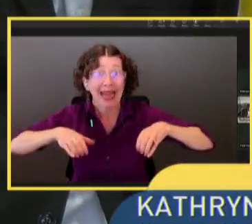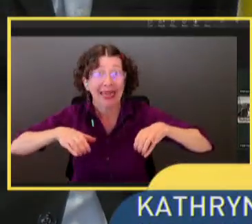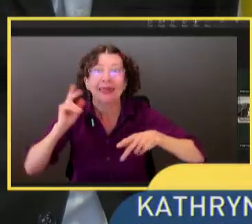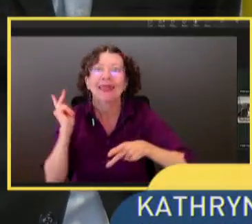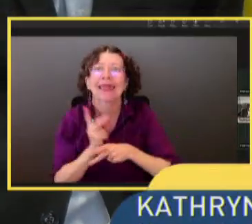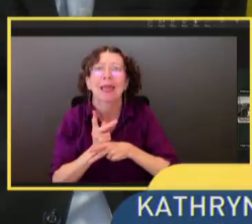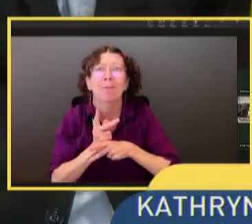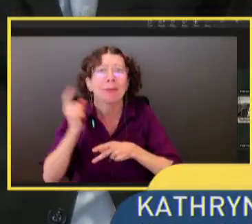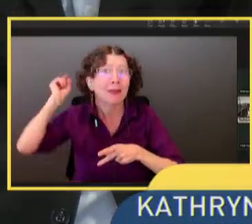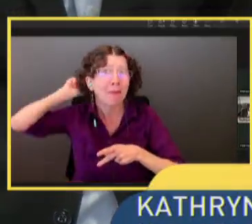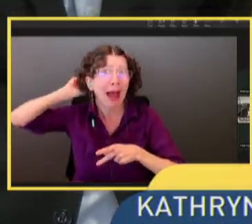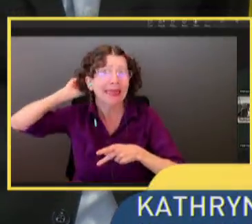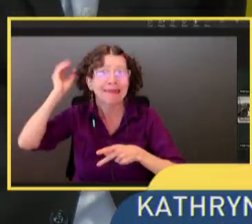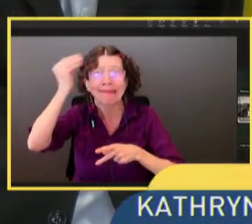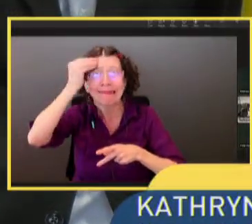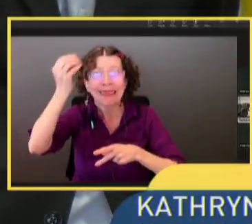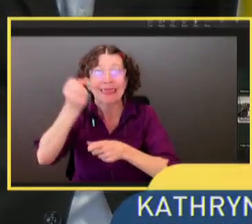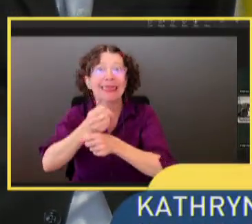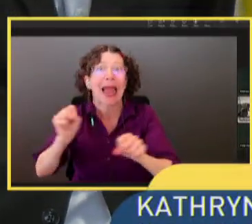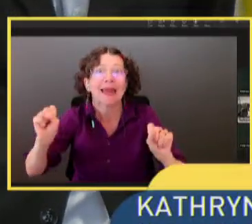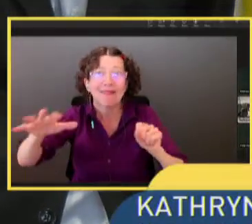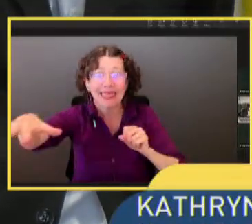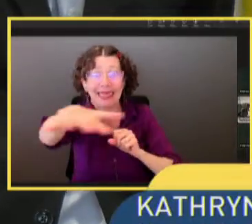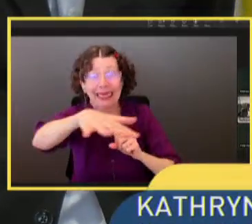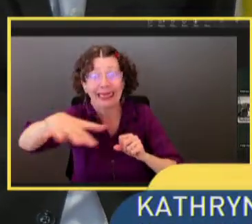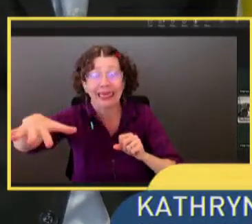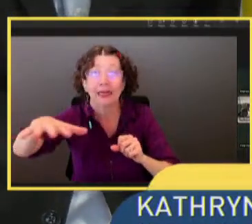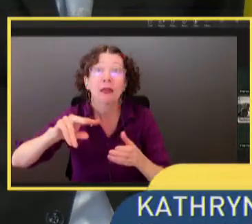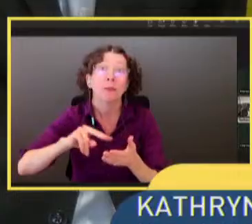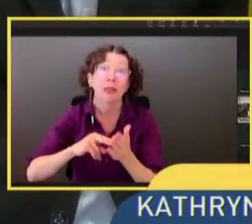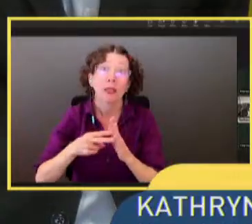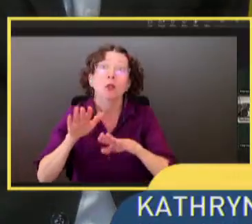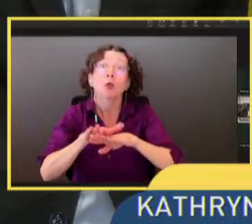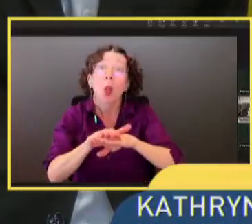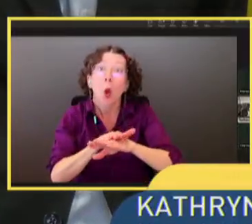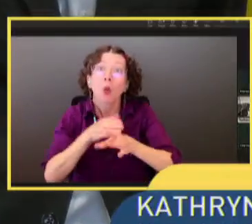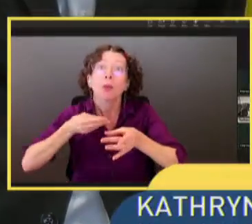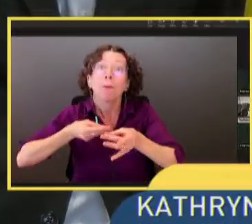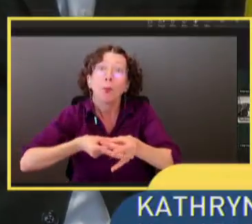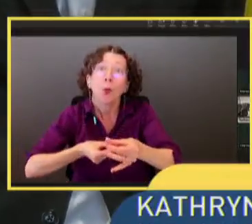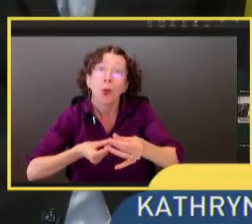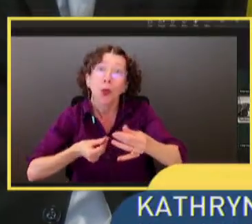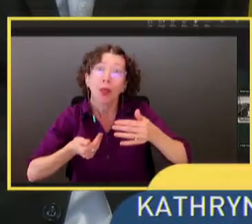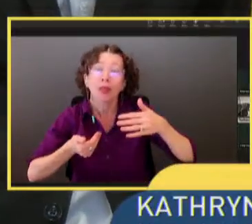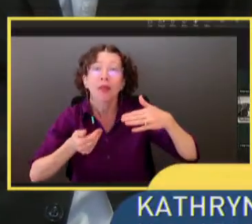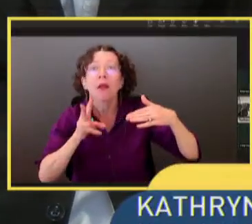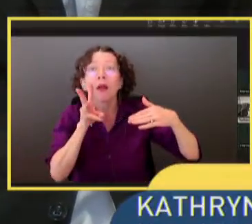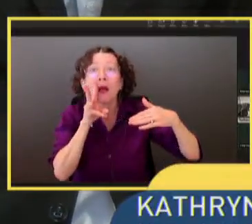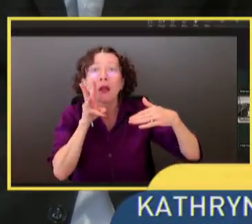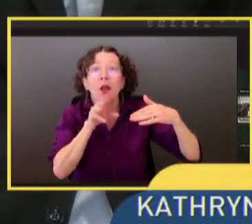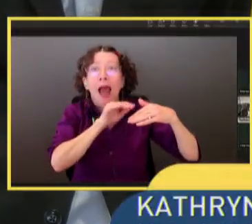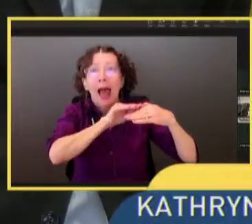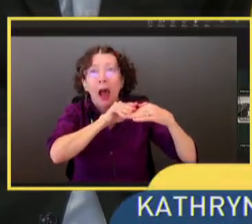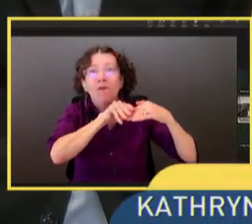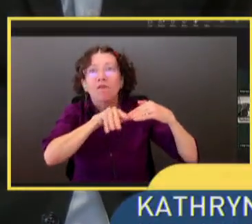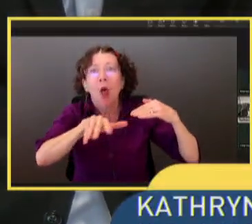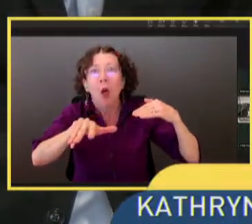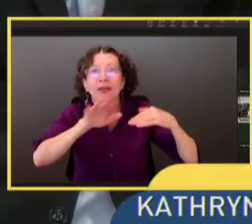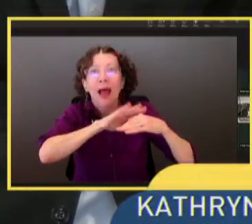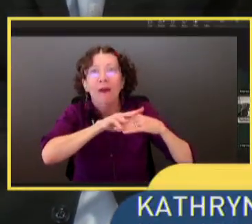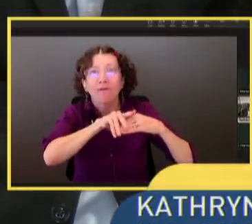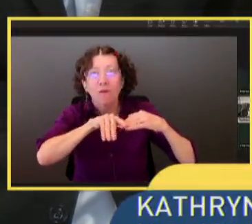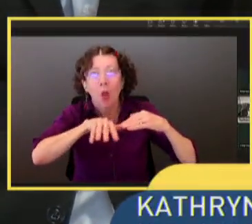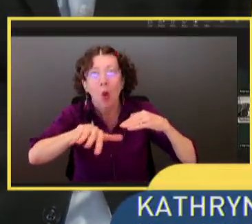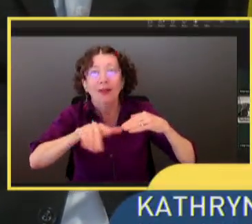infrastructure. As we always do, we will operate our dams over the next few days with public safety of